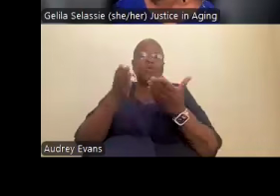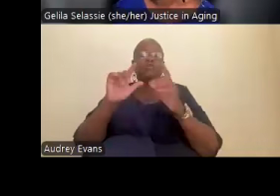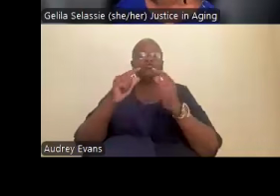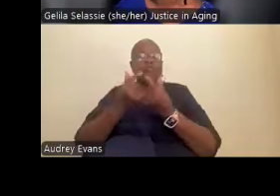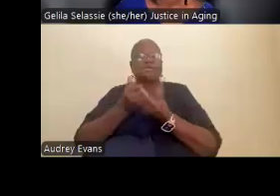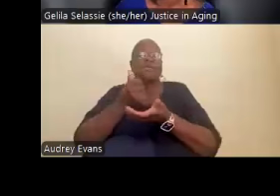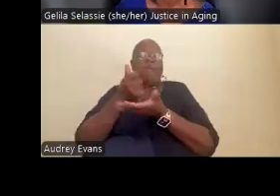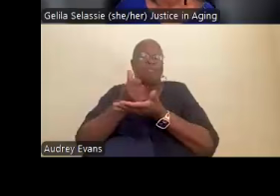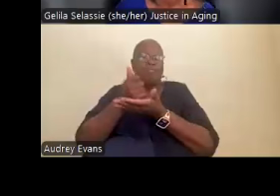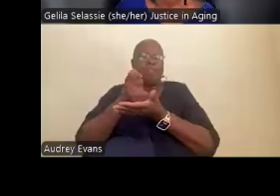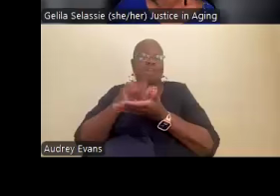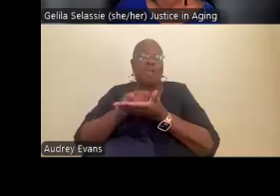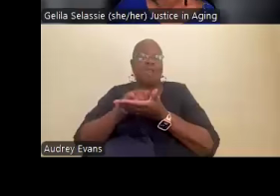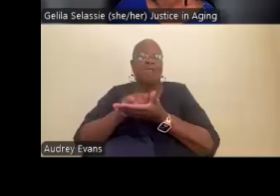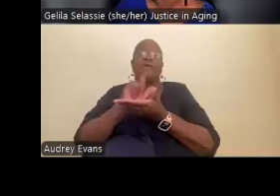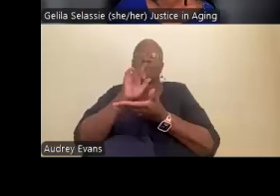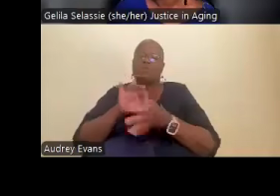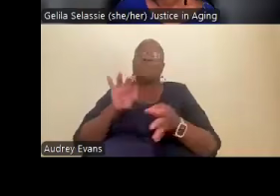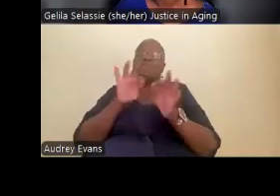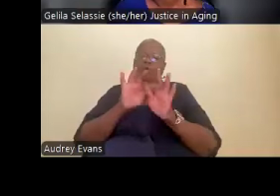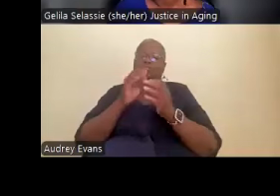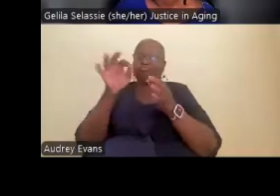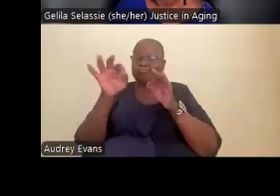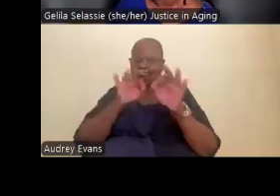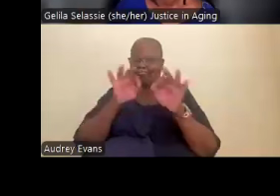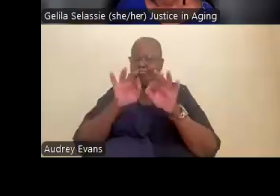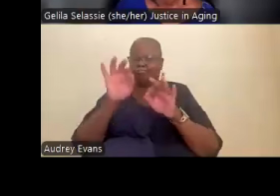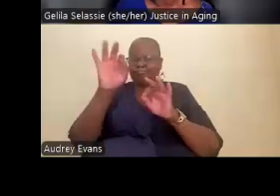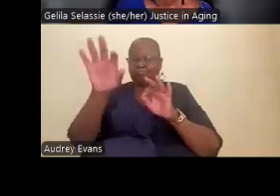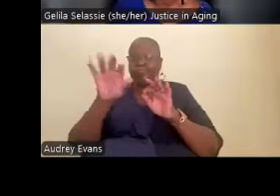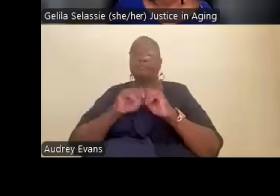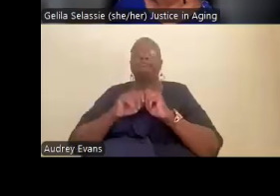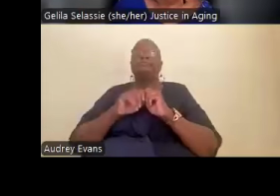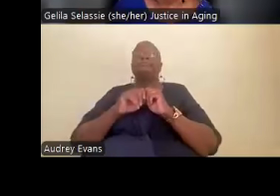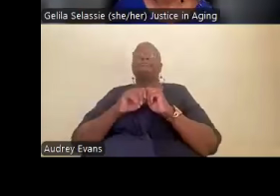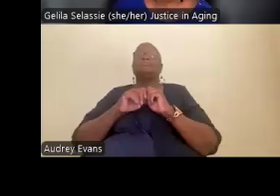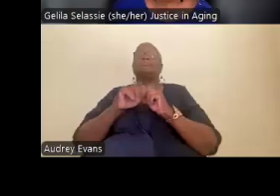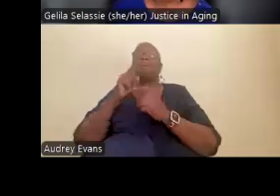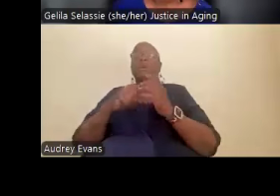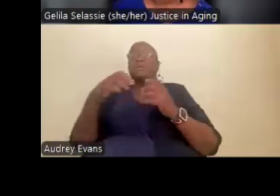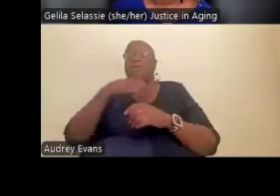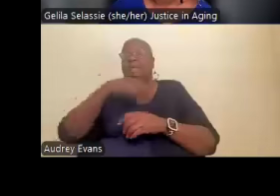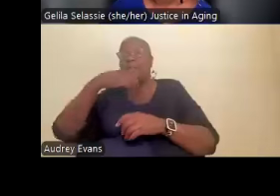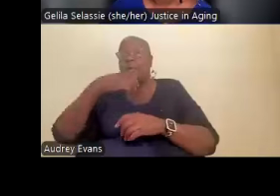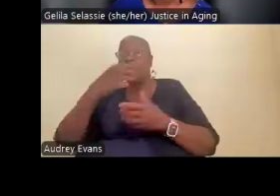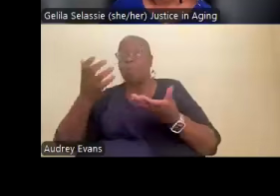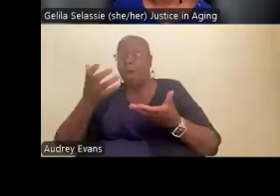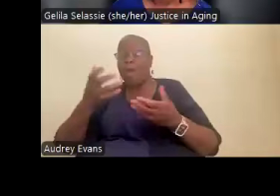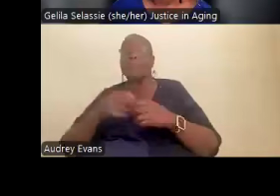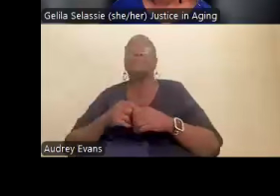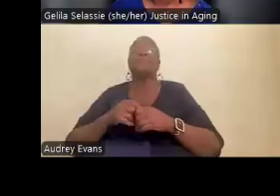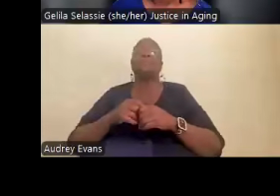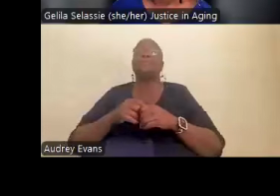well. So that's something that's really important to note. What's appealable is when somebody did